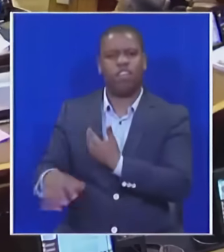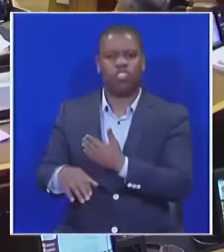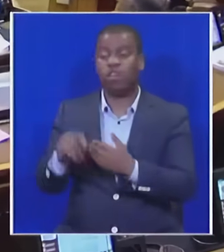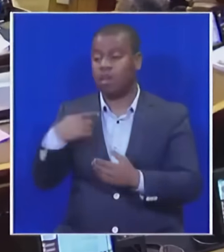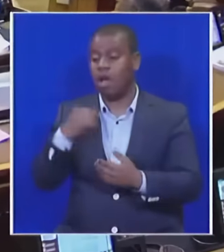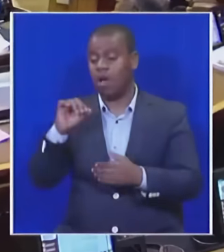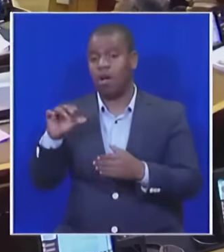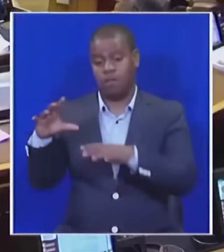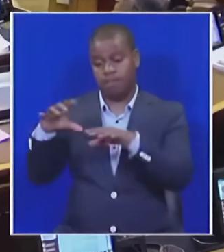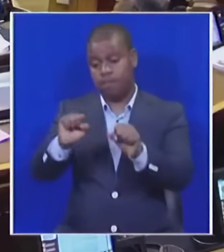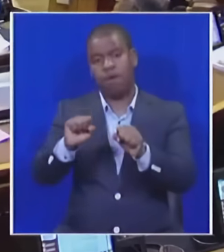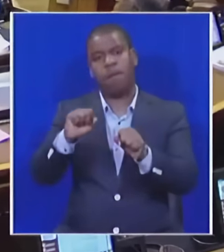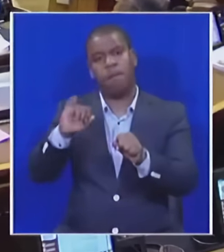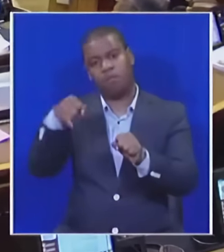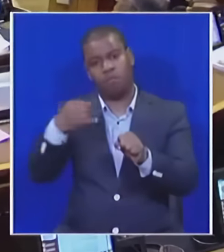Thank you very much,